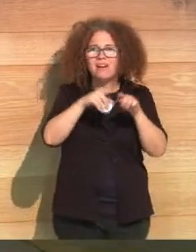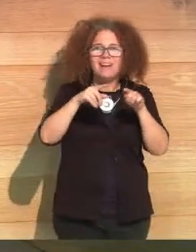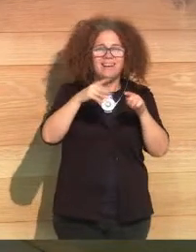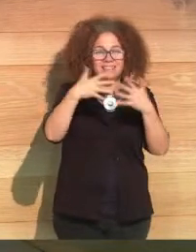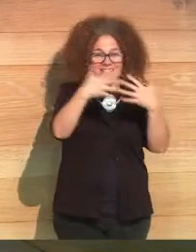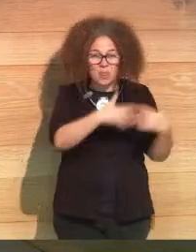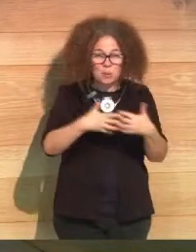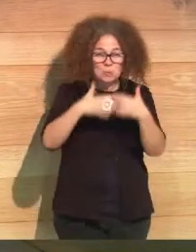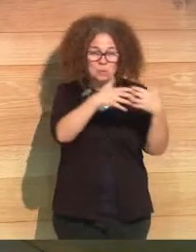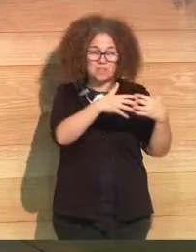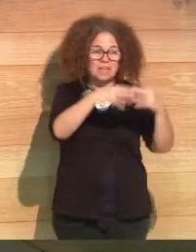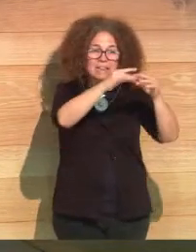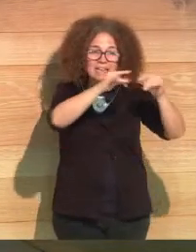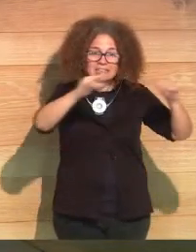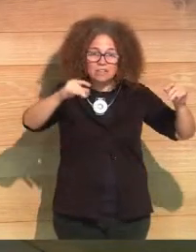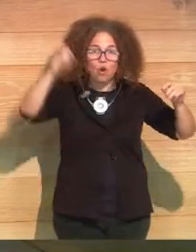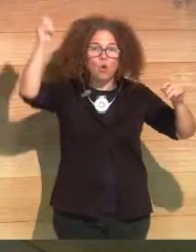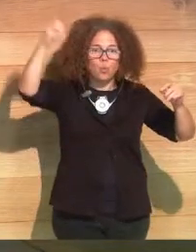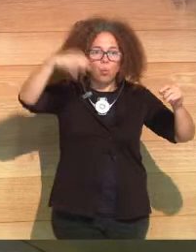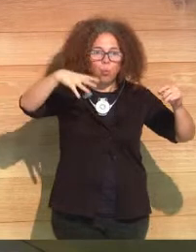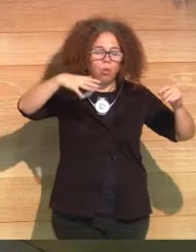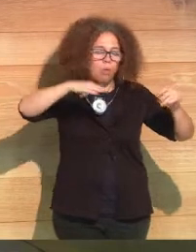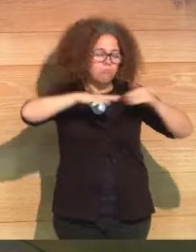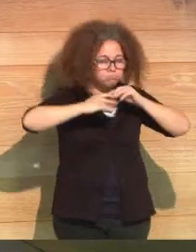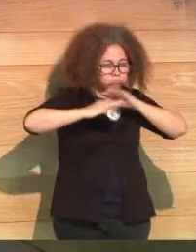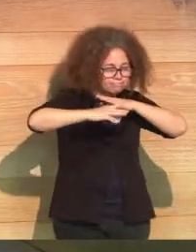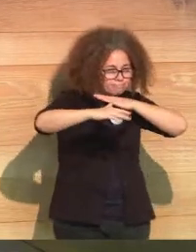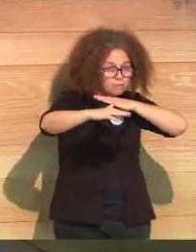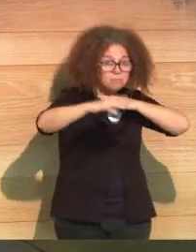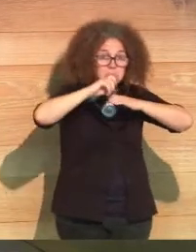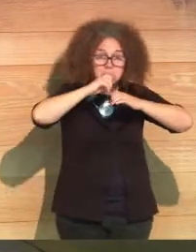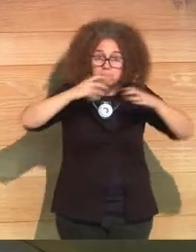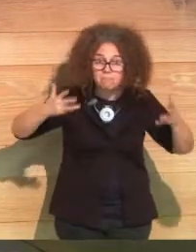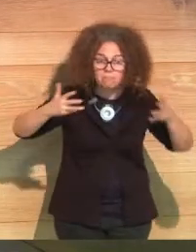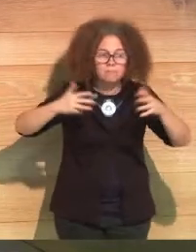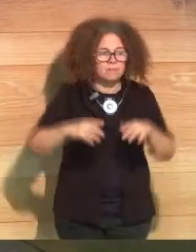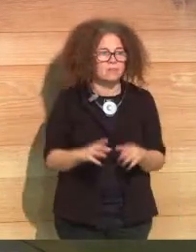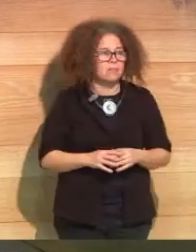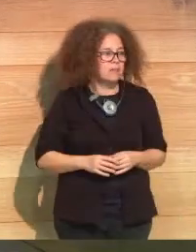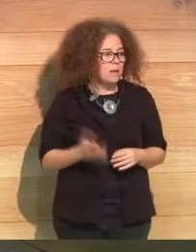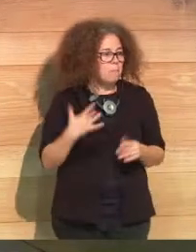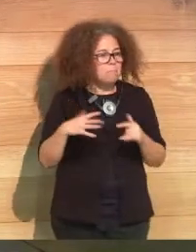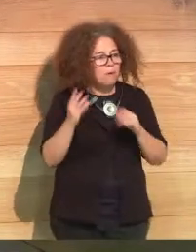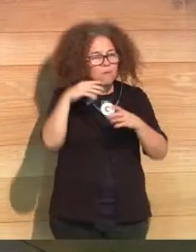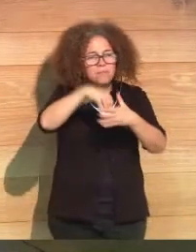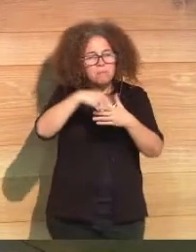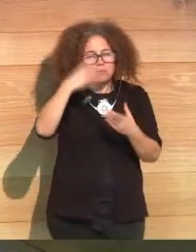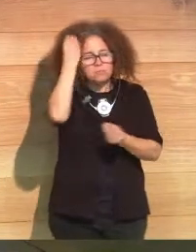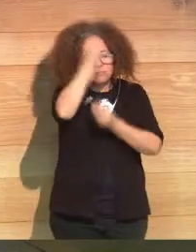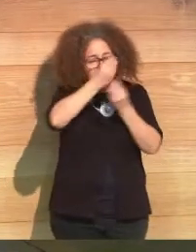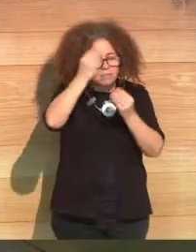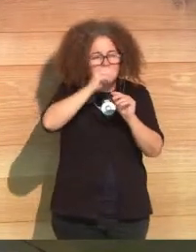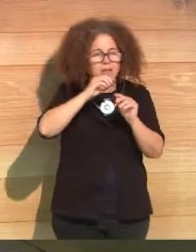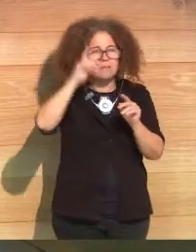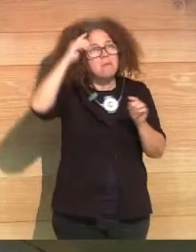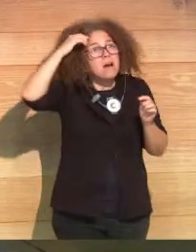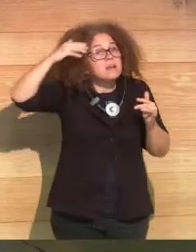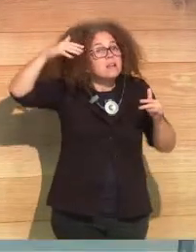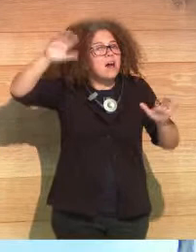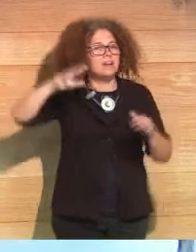with nature around. So in that context, you can imagine that wind and sand and came into the artistic